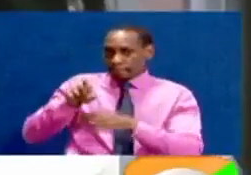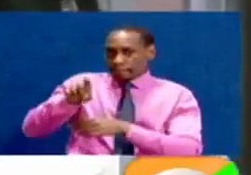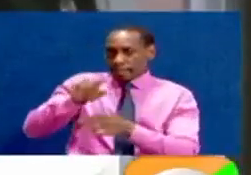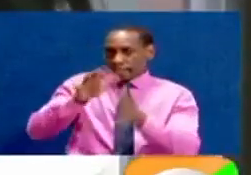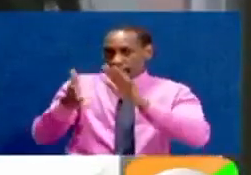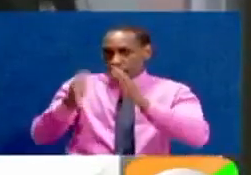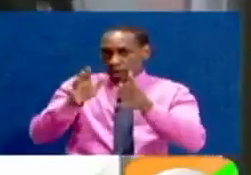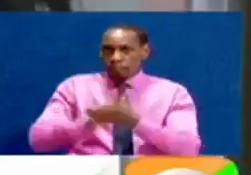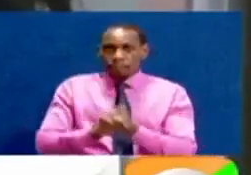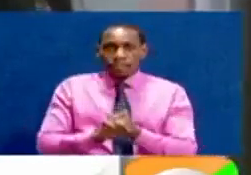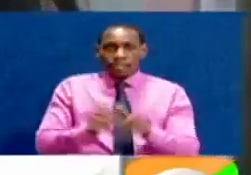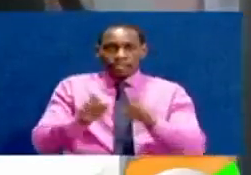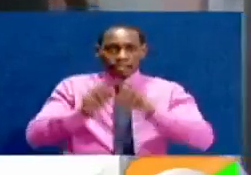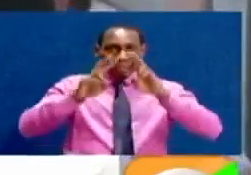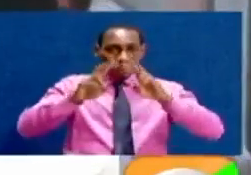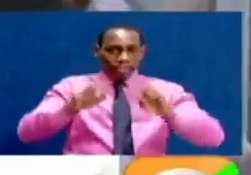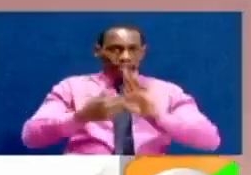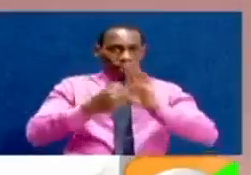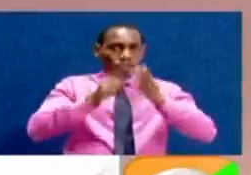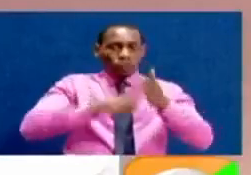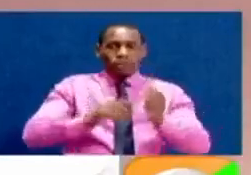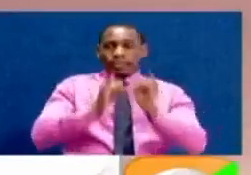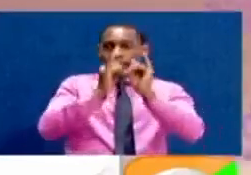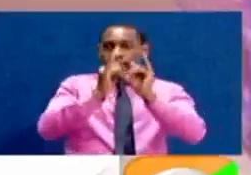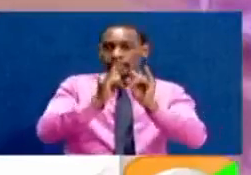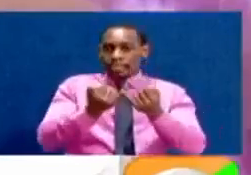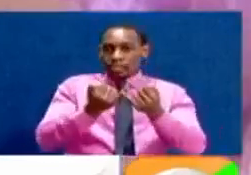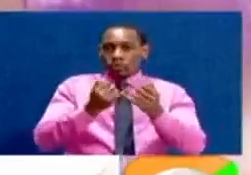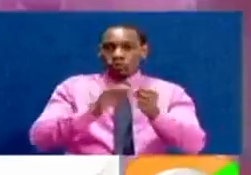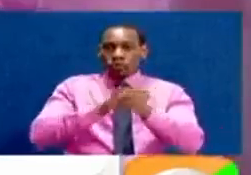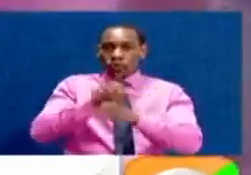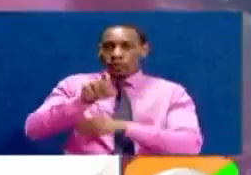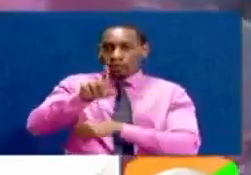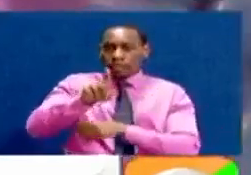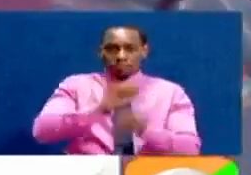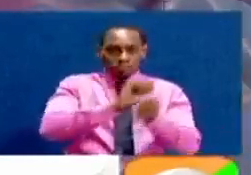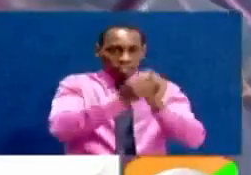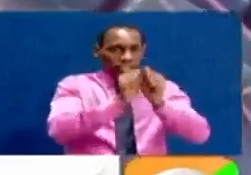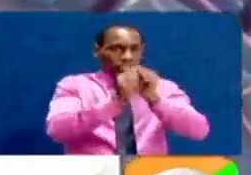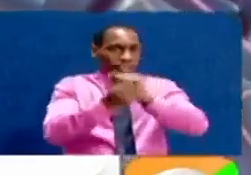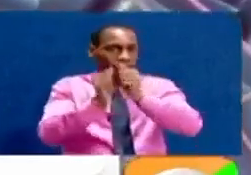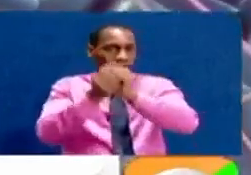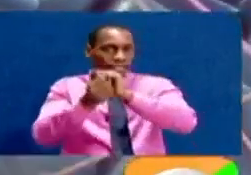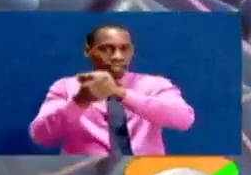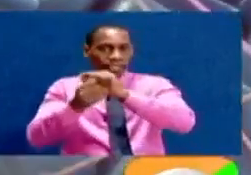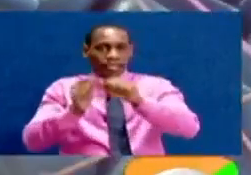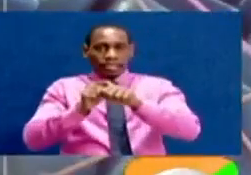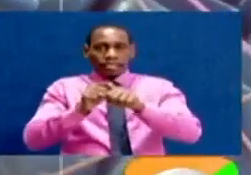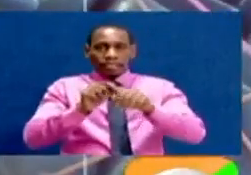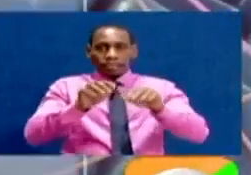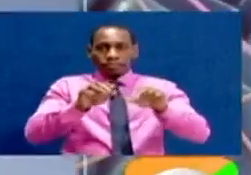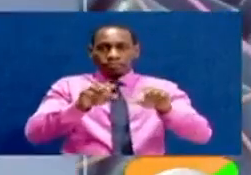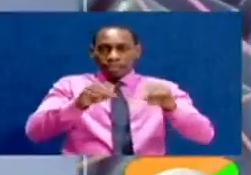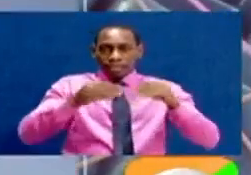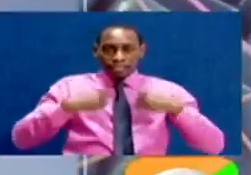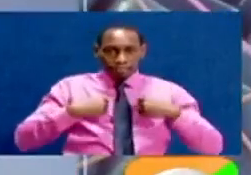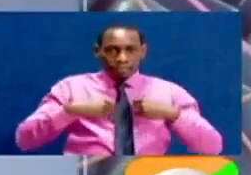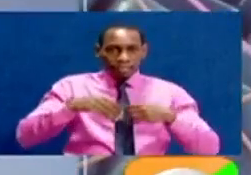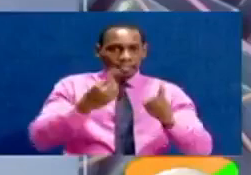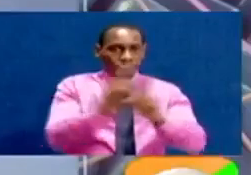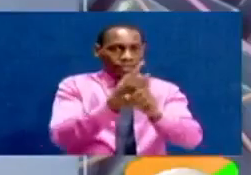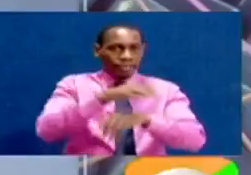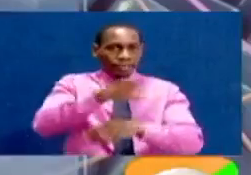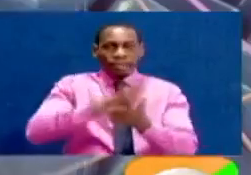of the virus. The findings show that the new coronavirus is mutating and evolving as it adapts to its human